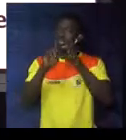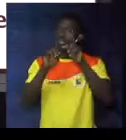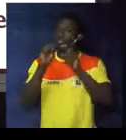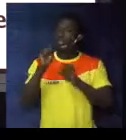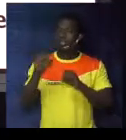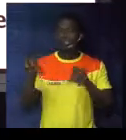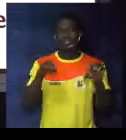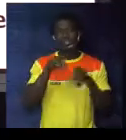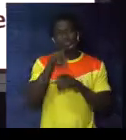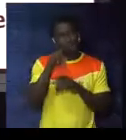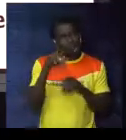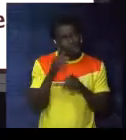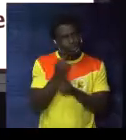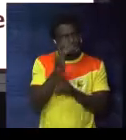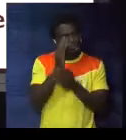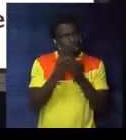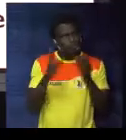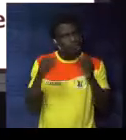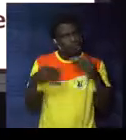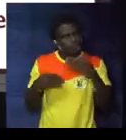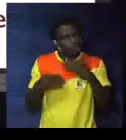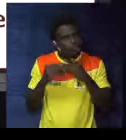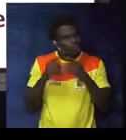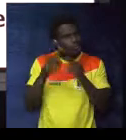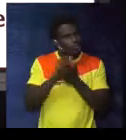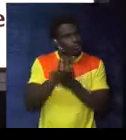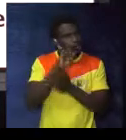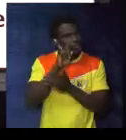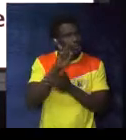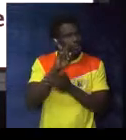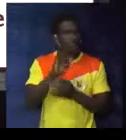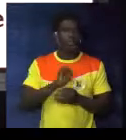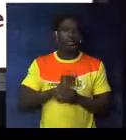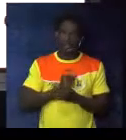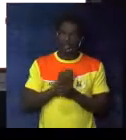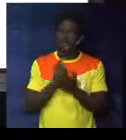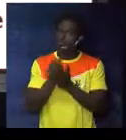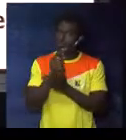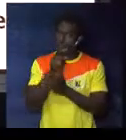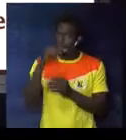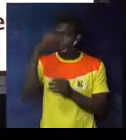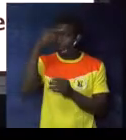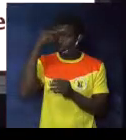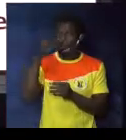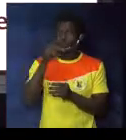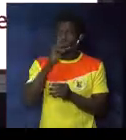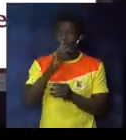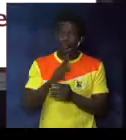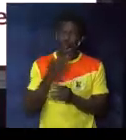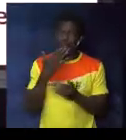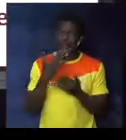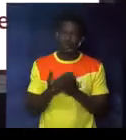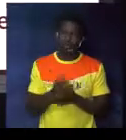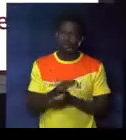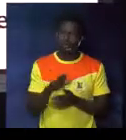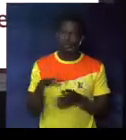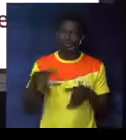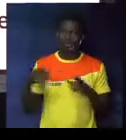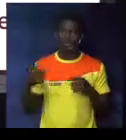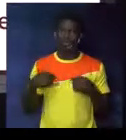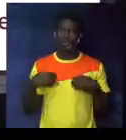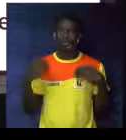stars. Did you get something close to that? I trust you because you are amazing